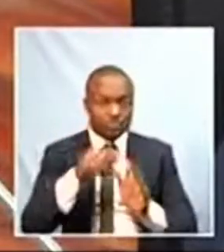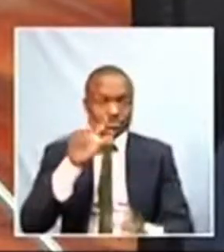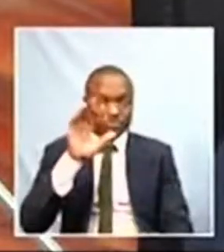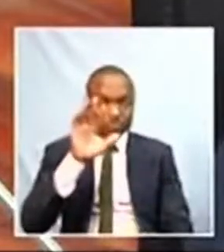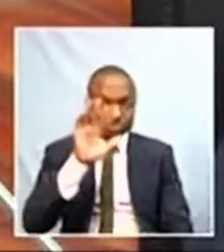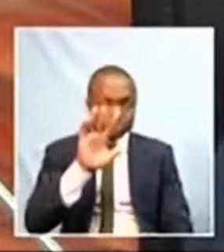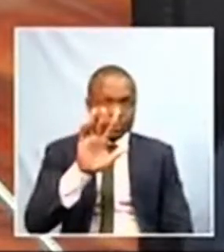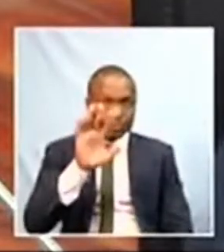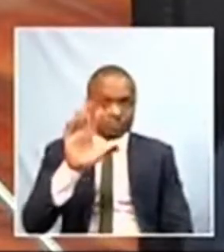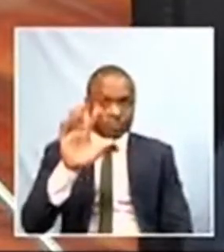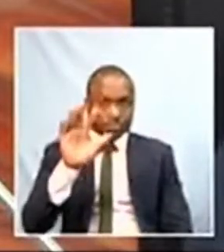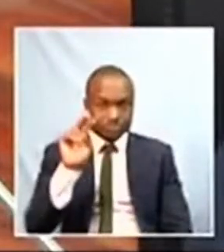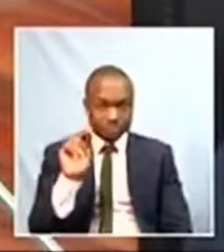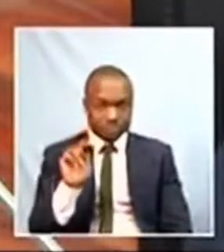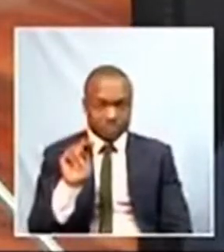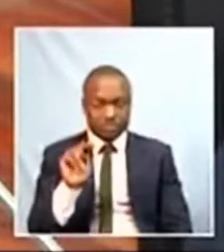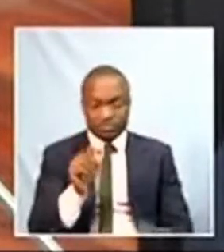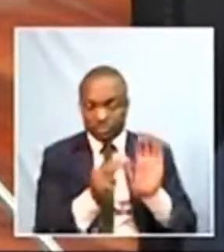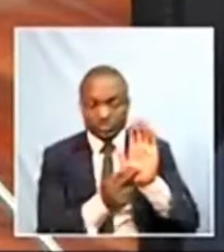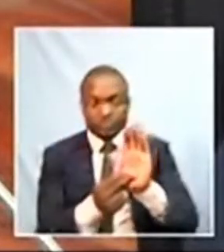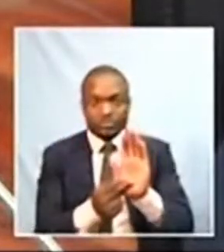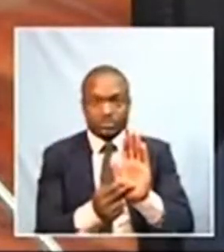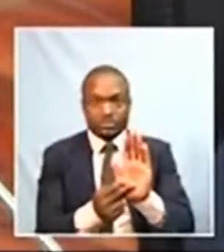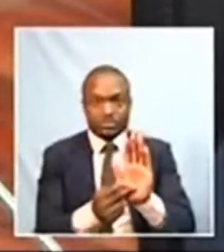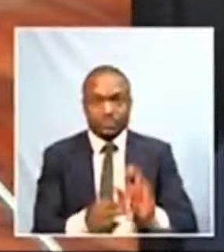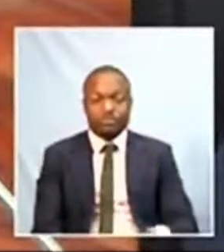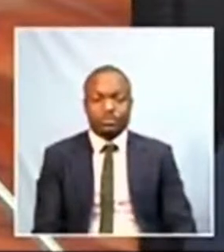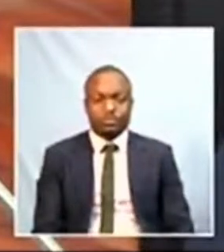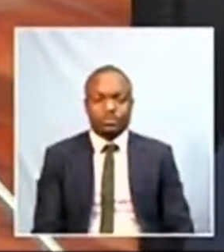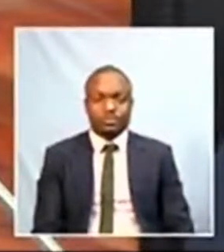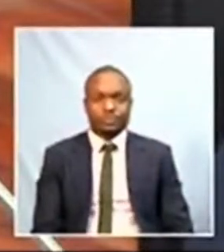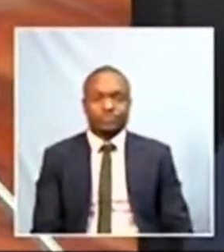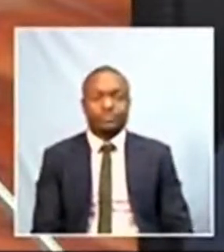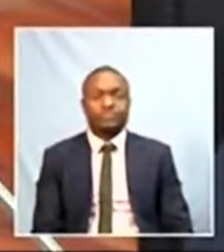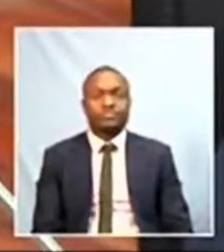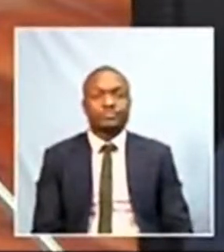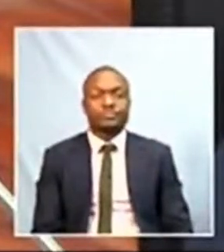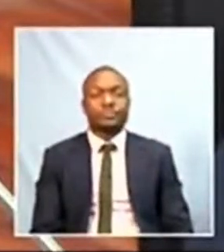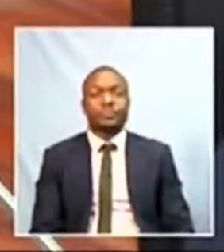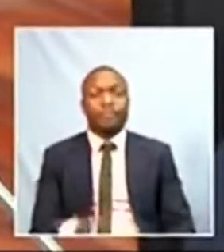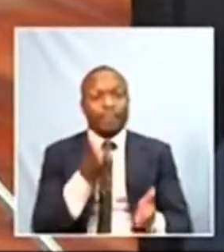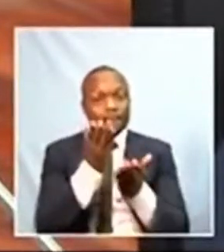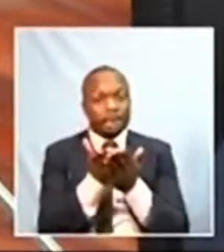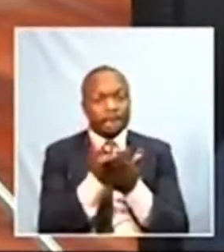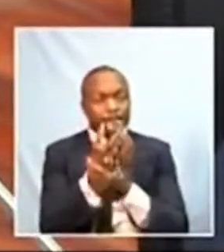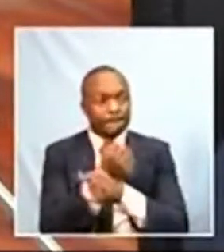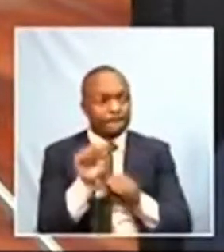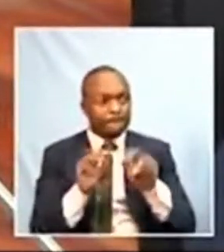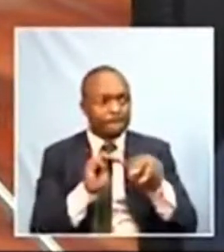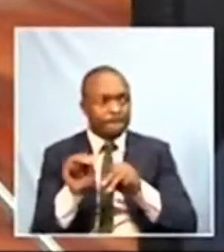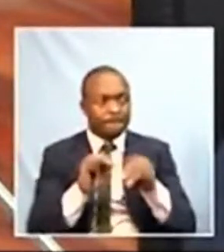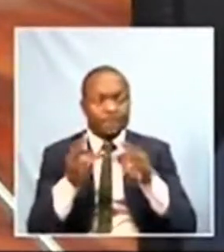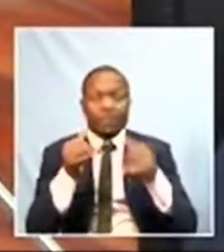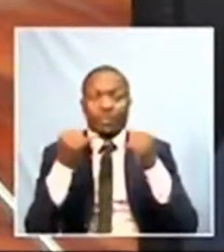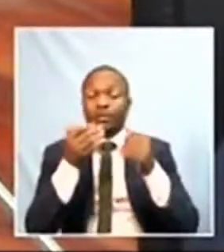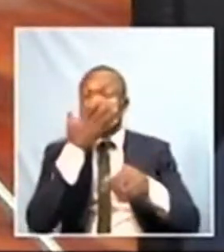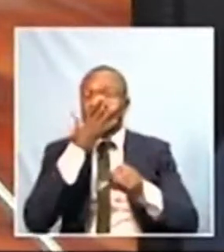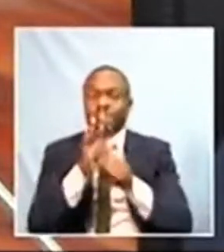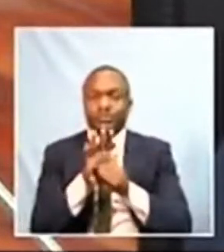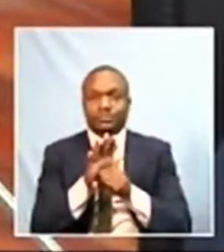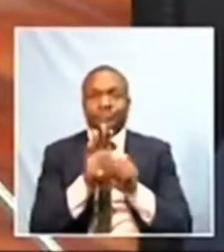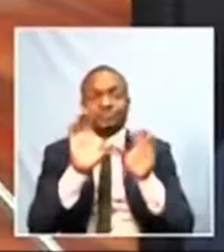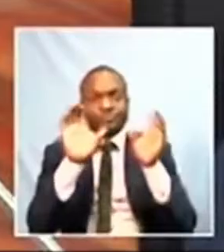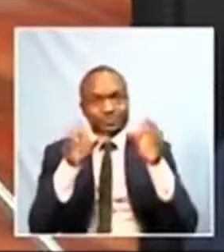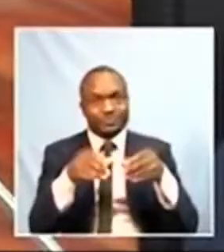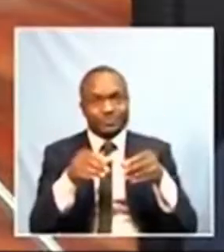2,151,856.55 ngwe, as indicated in the table below. Remedial measures. Management wishes to assure the committee that